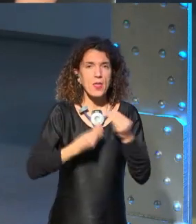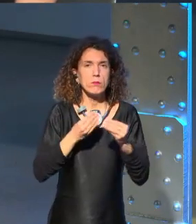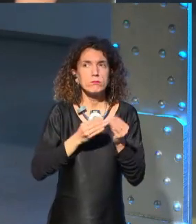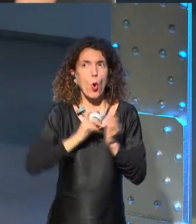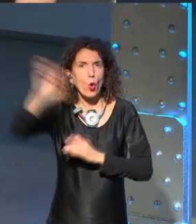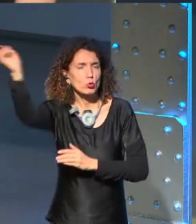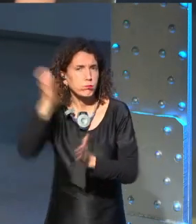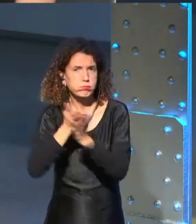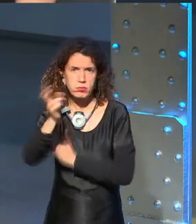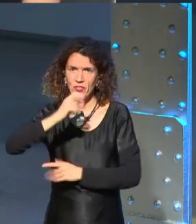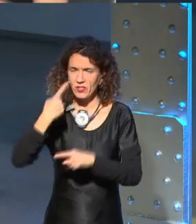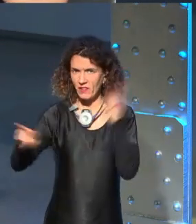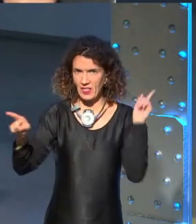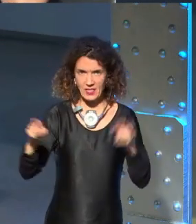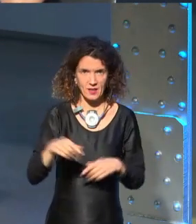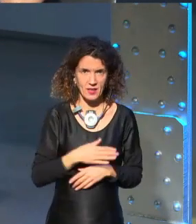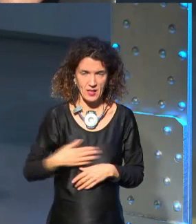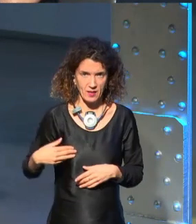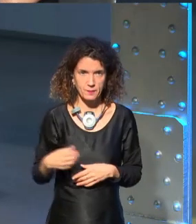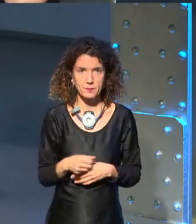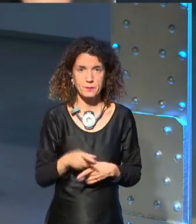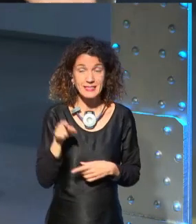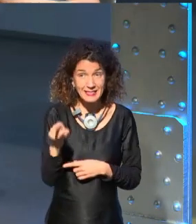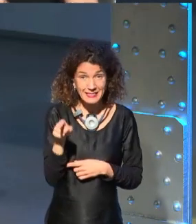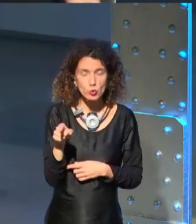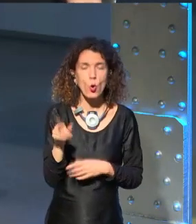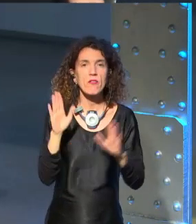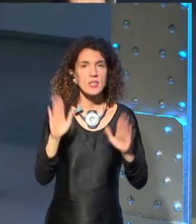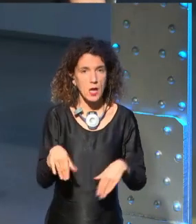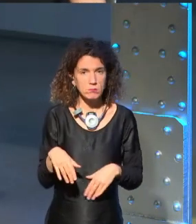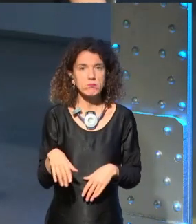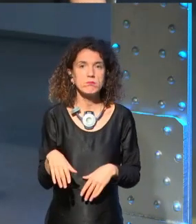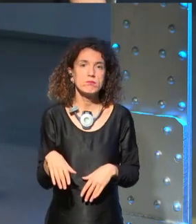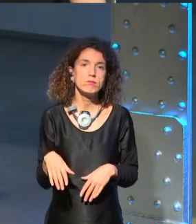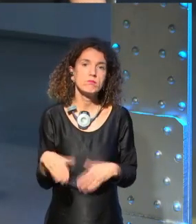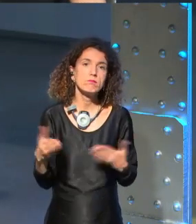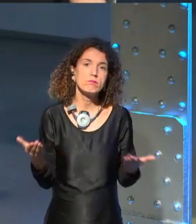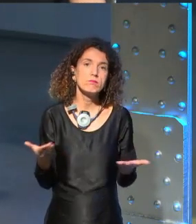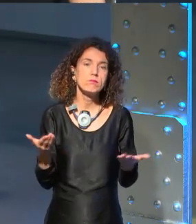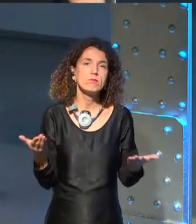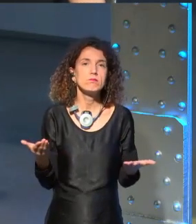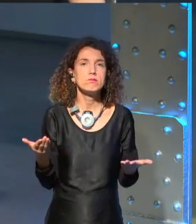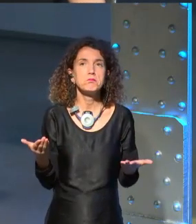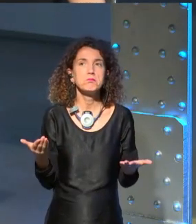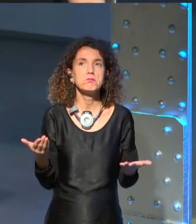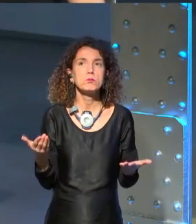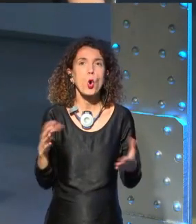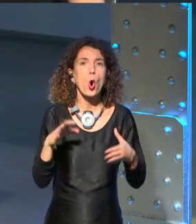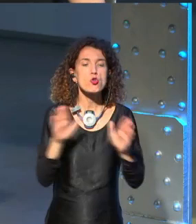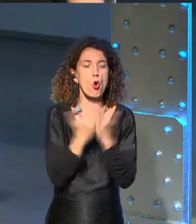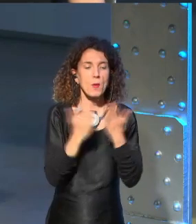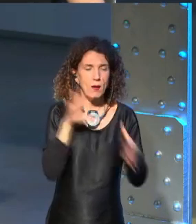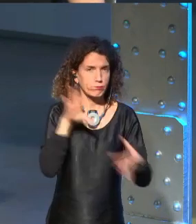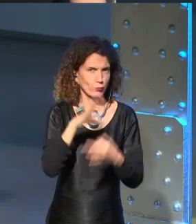that turned out to be not these novels, that turned out to be making furniture. And for about 10 years after I